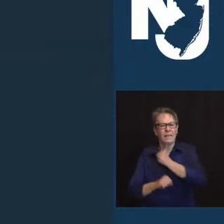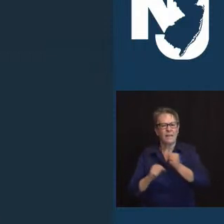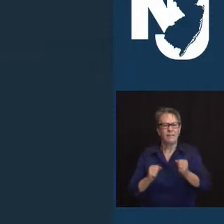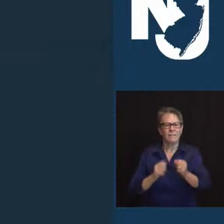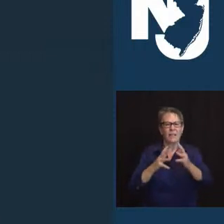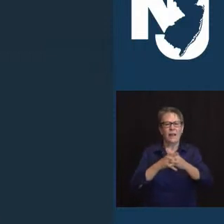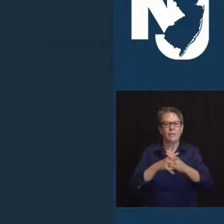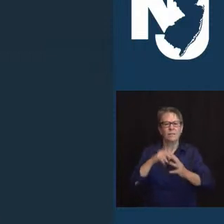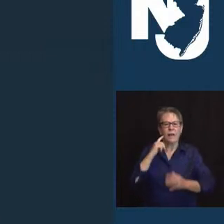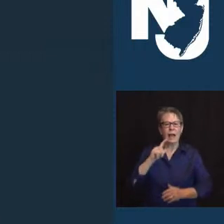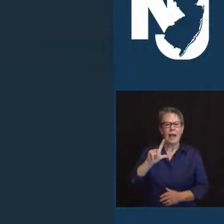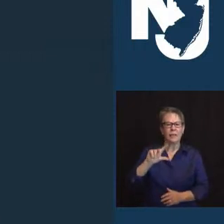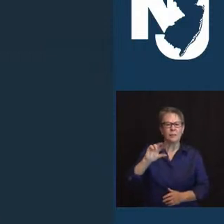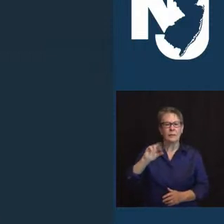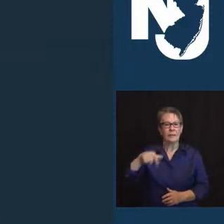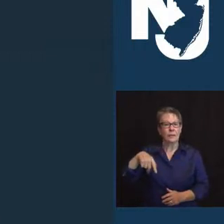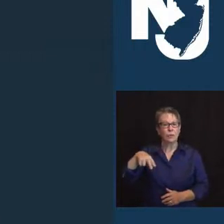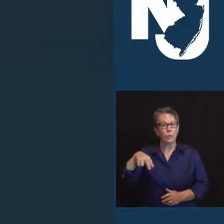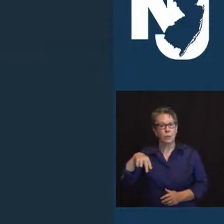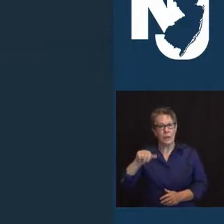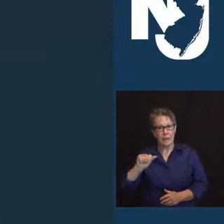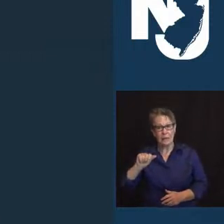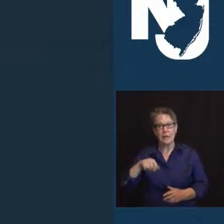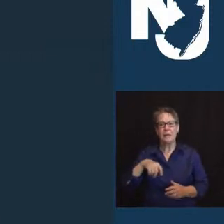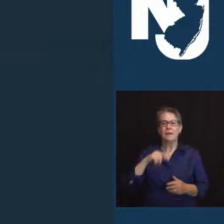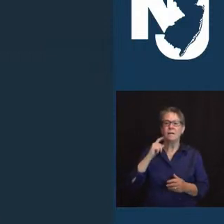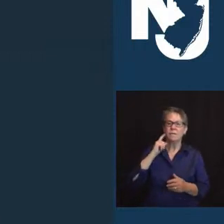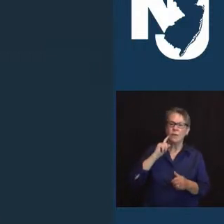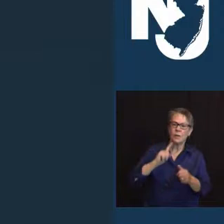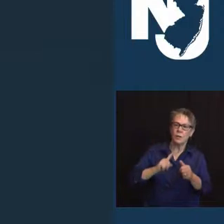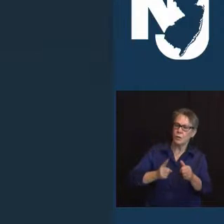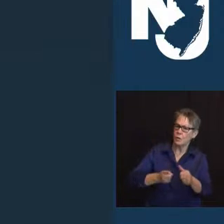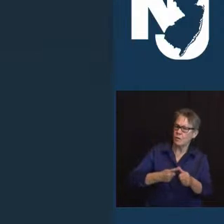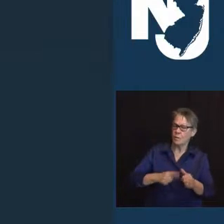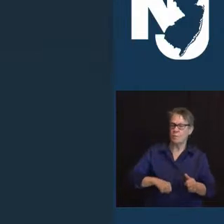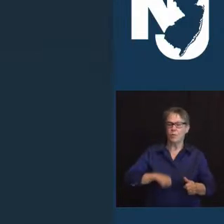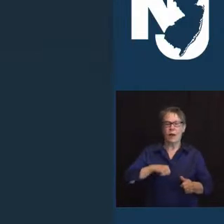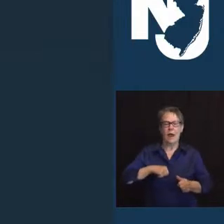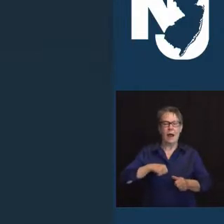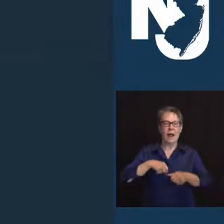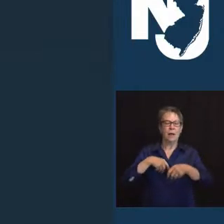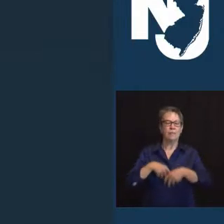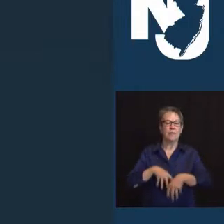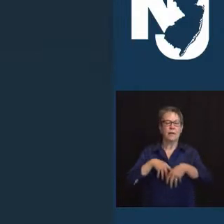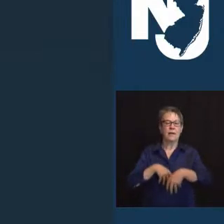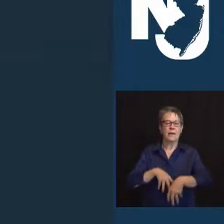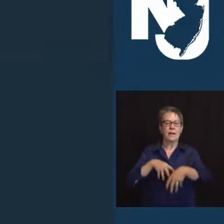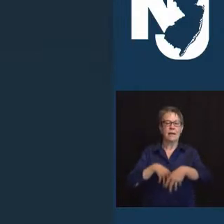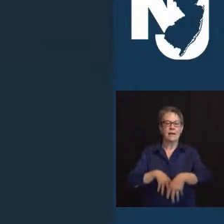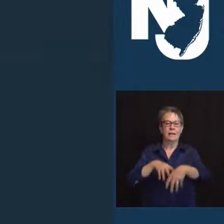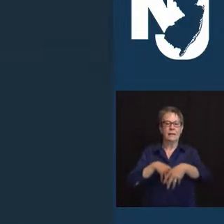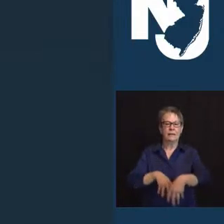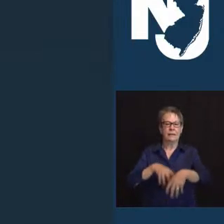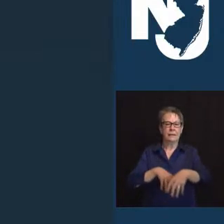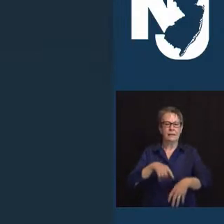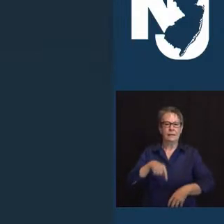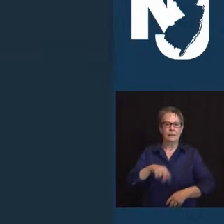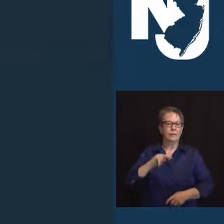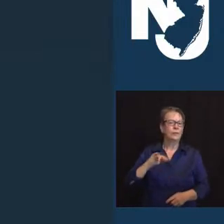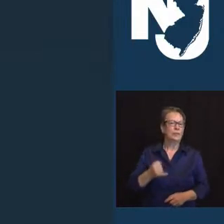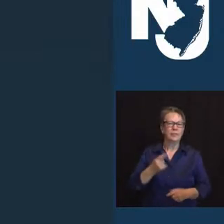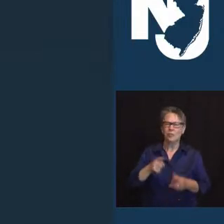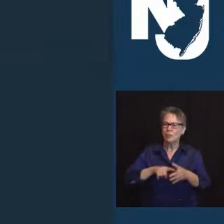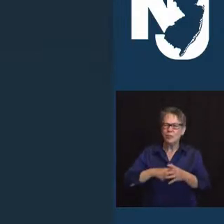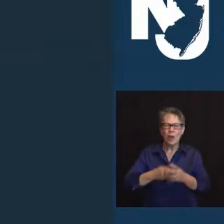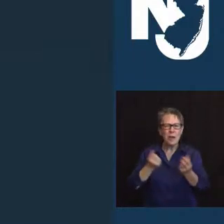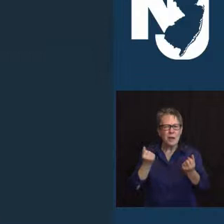He served on numerous other boards and supported countless other organizations. Ben's commitment to the causes to which he dedicated his life can